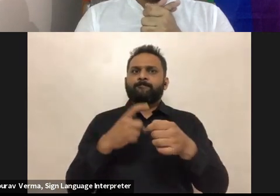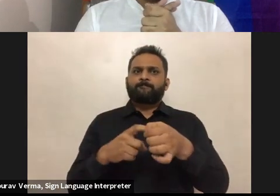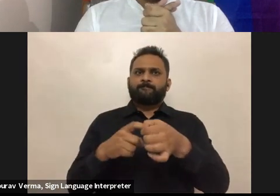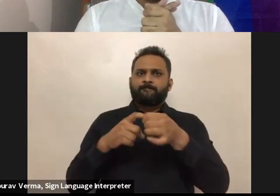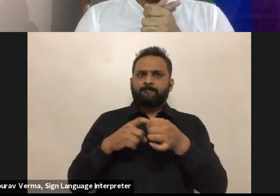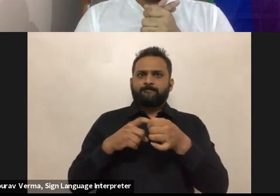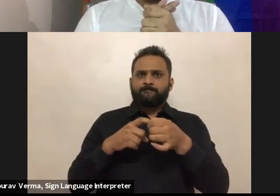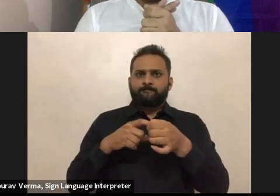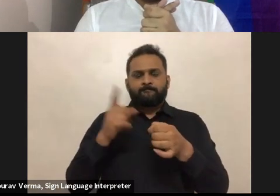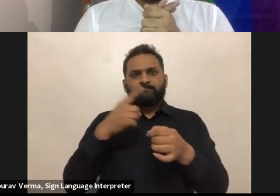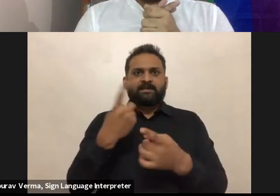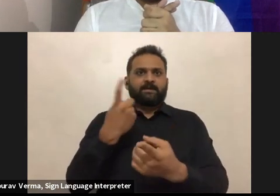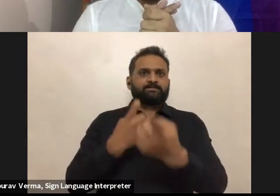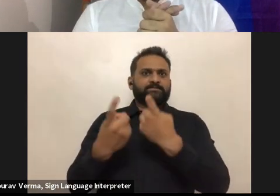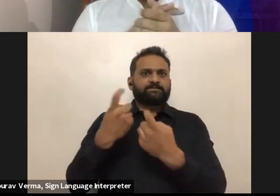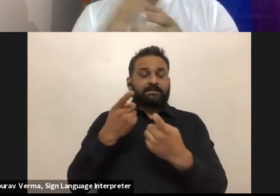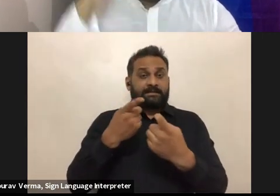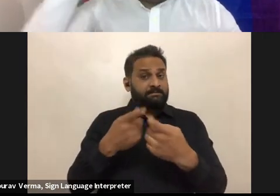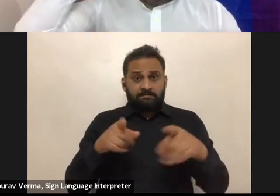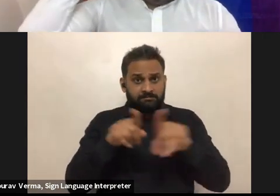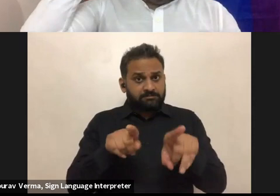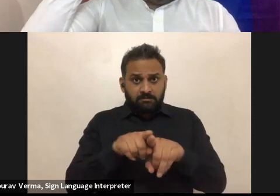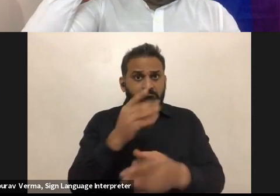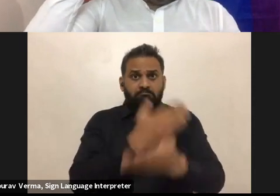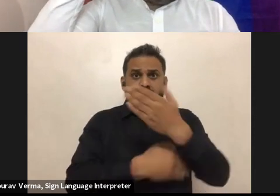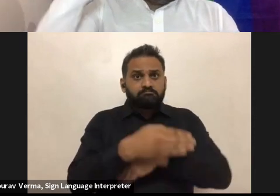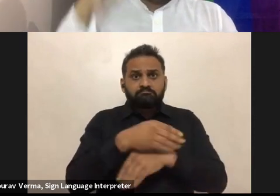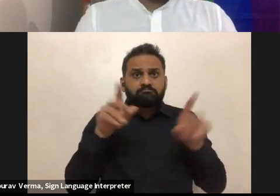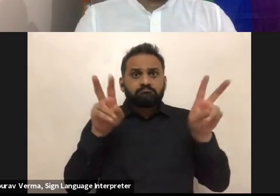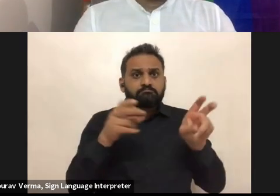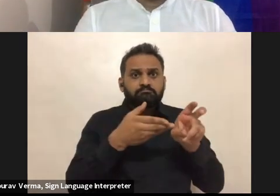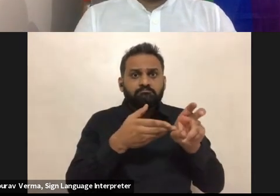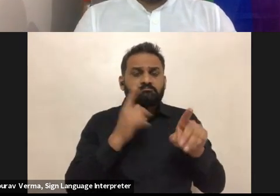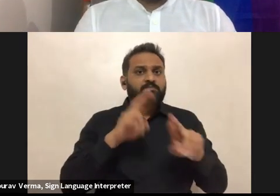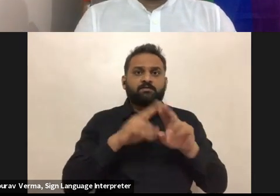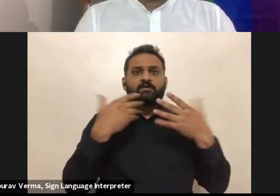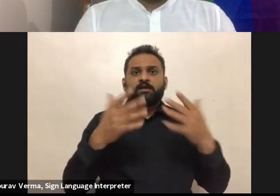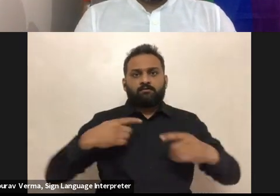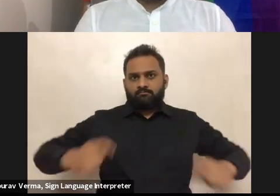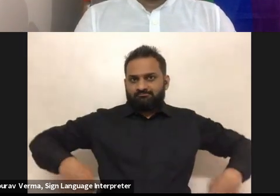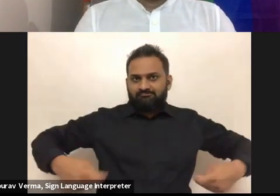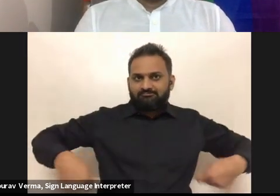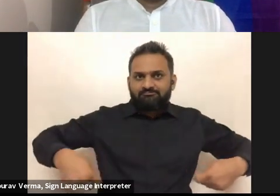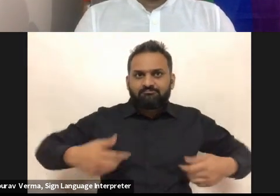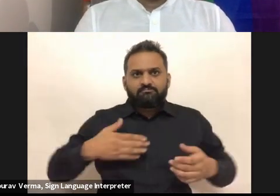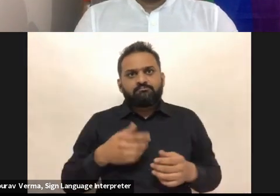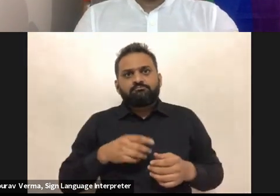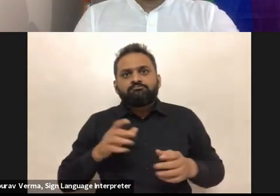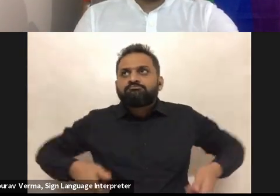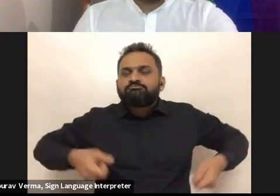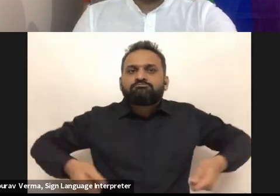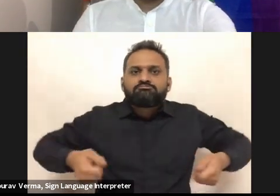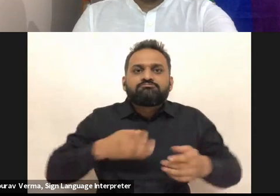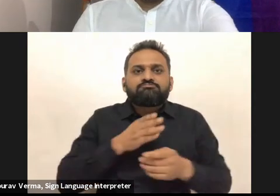it's questioned, and it's the same in disability. Like when I go on in a wheelchair, like it's always like a